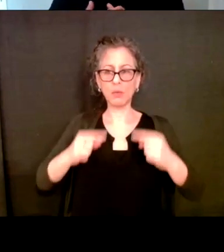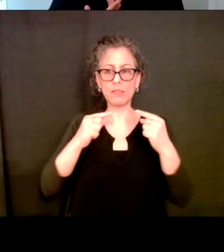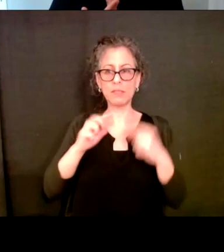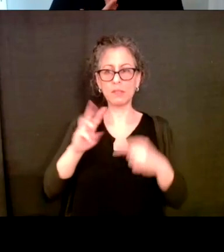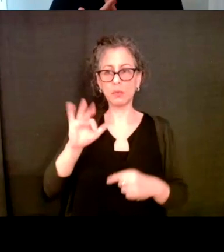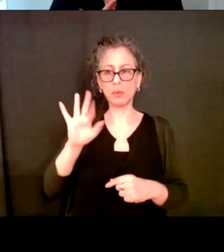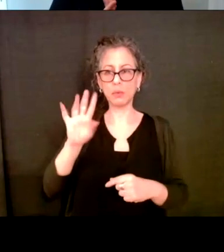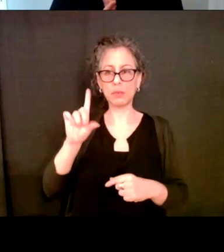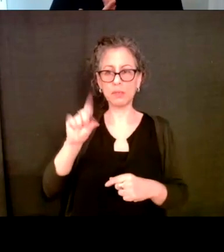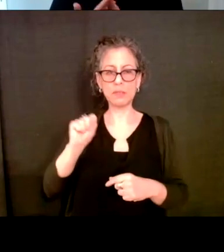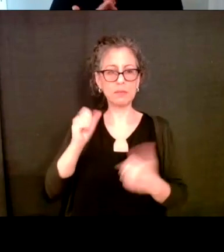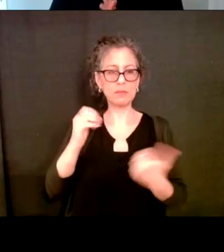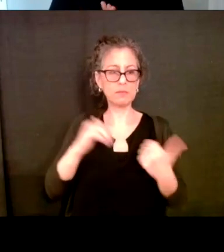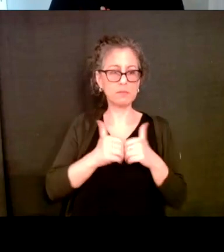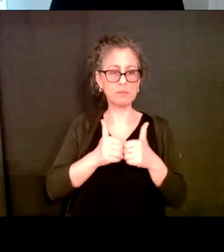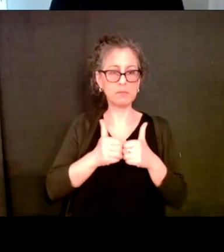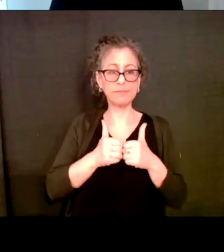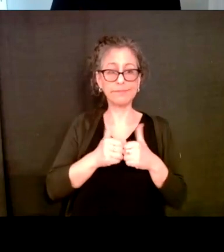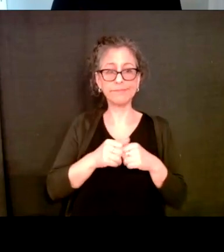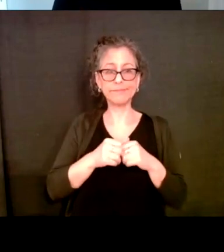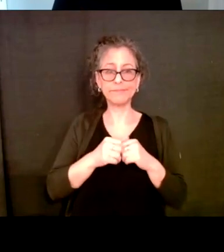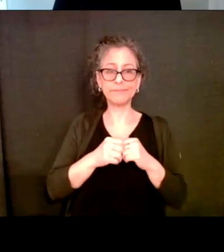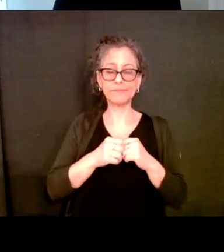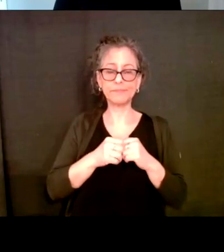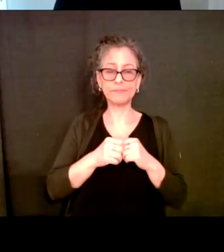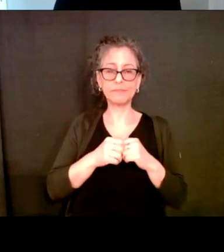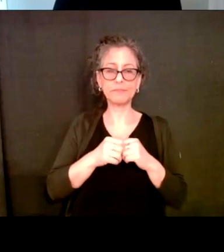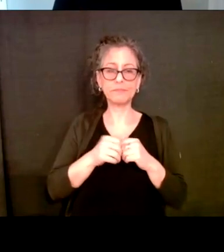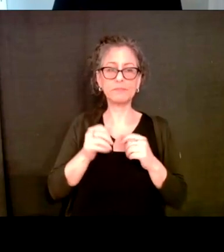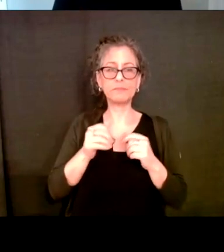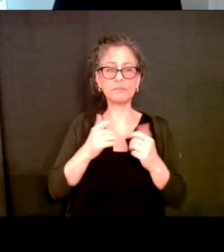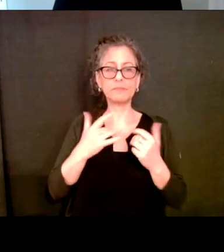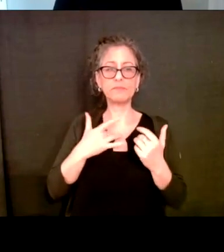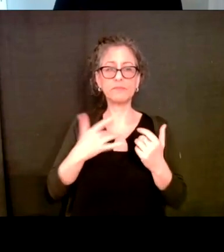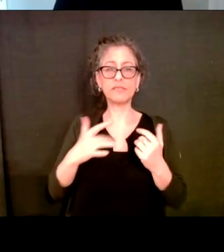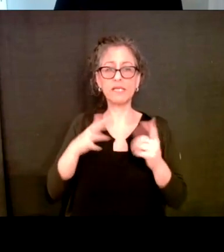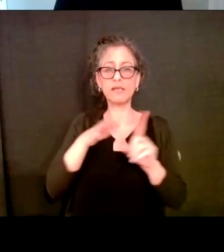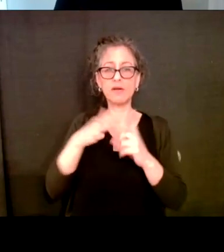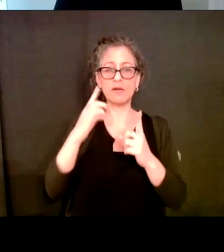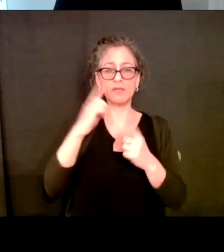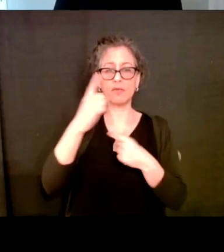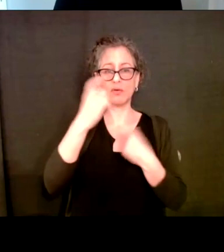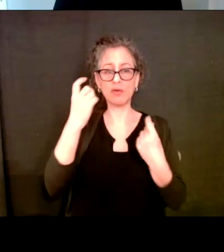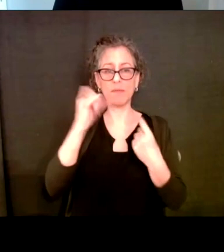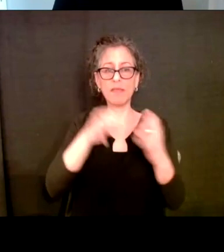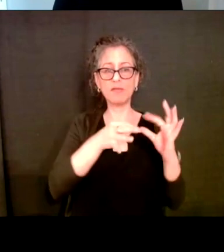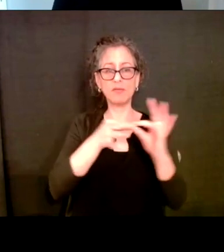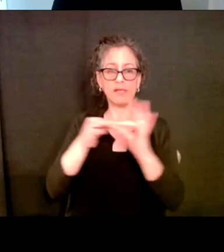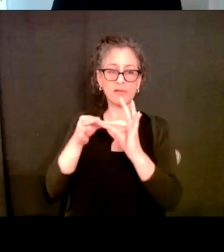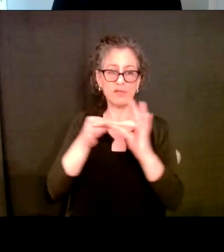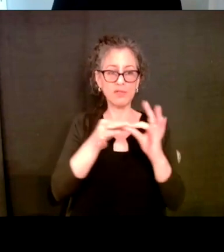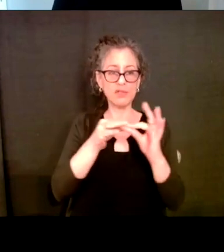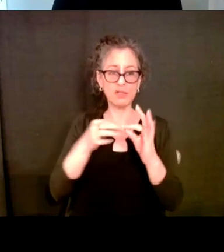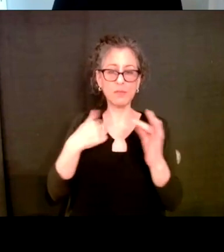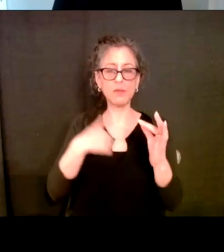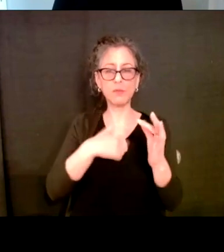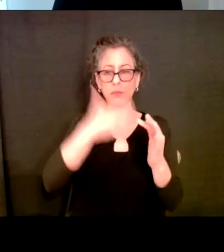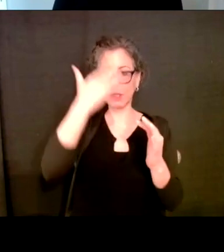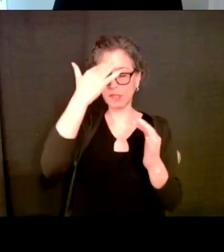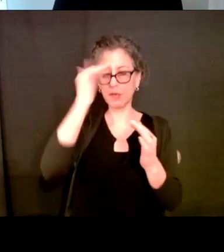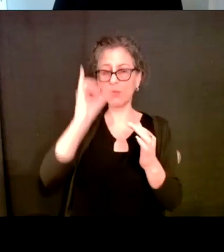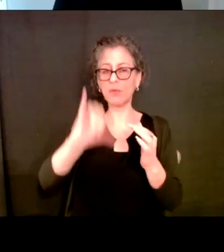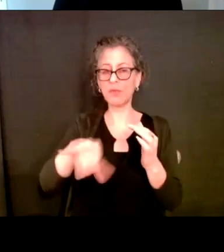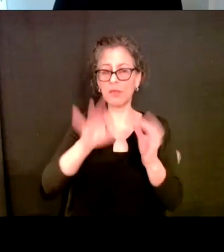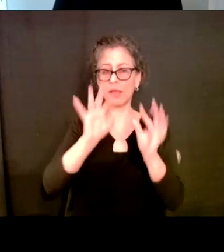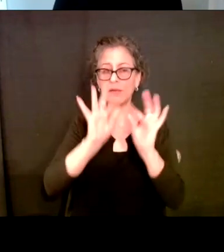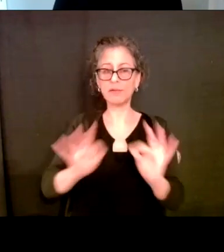Trauma, for the most common context for trauma, is actually relationships. We know that a